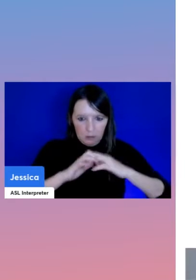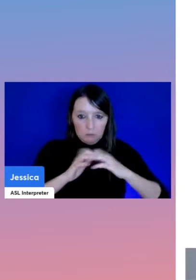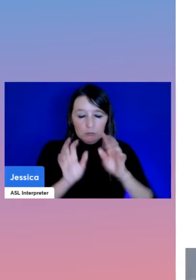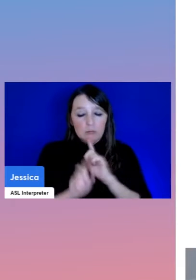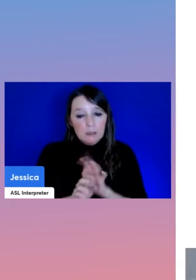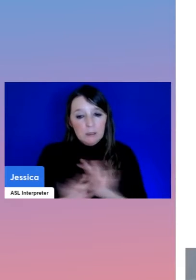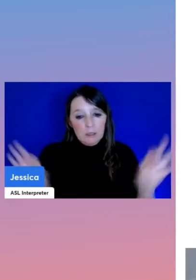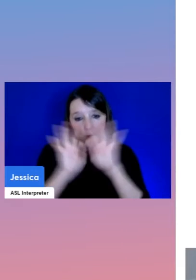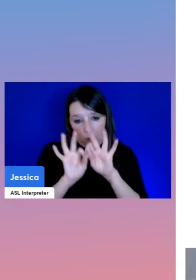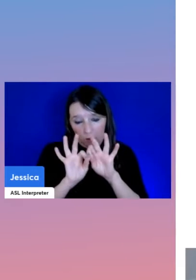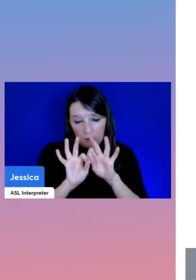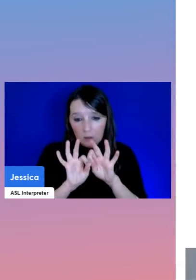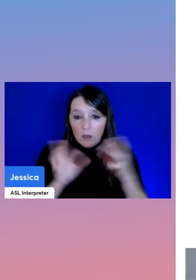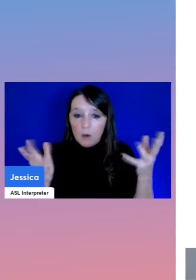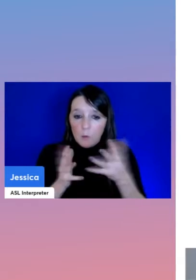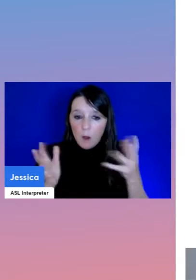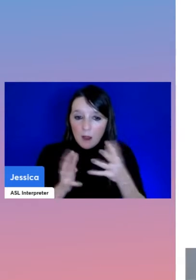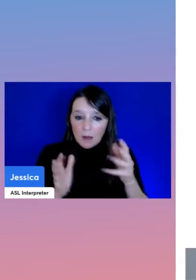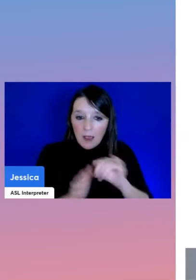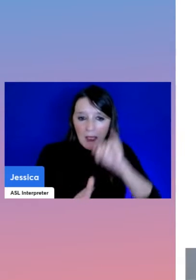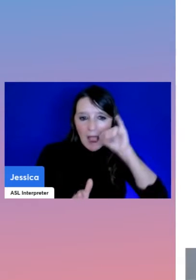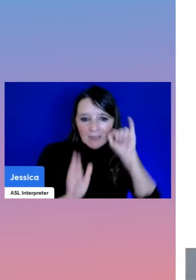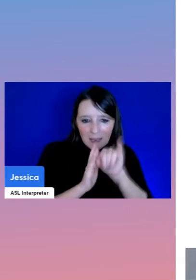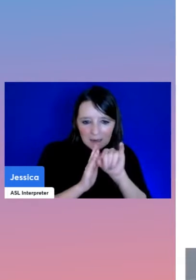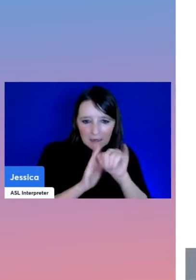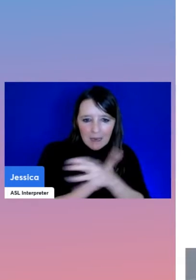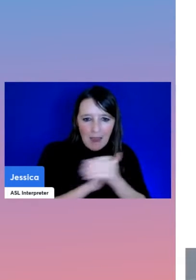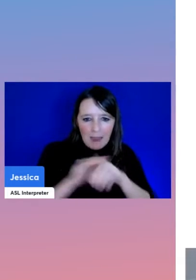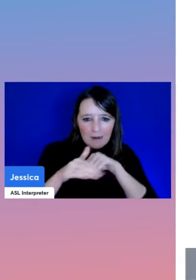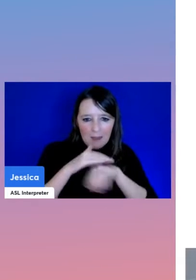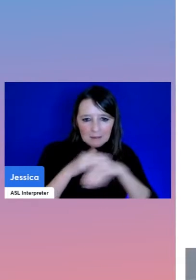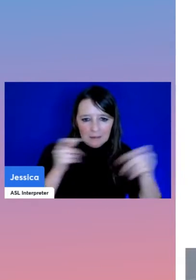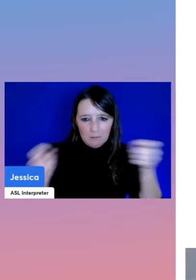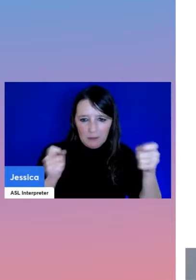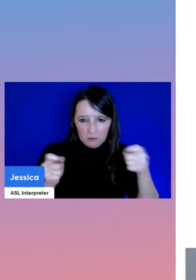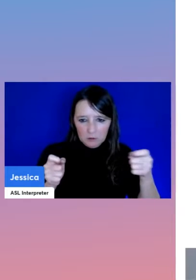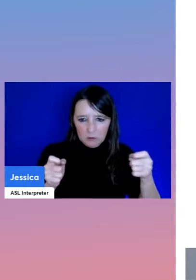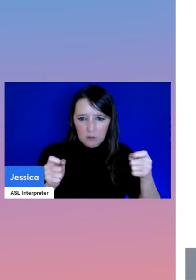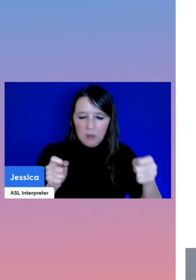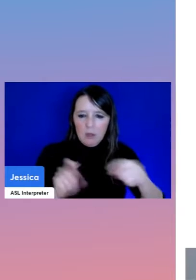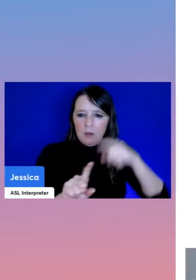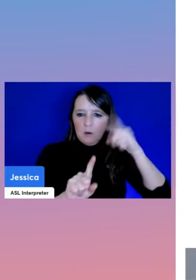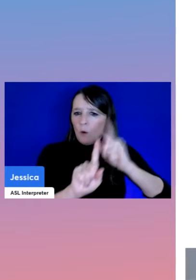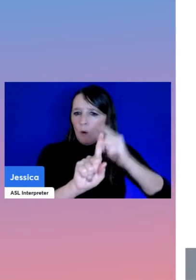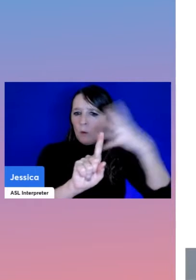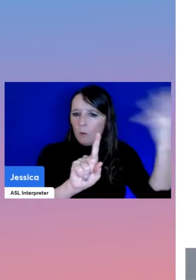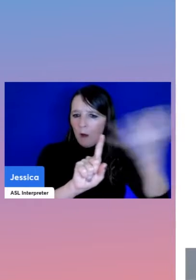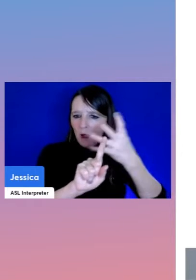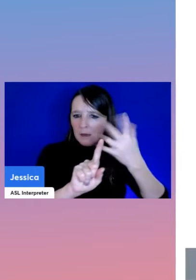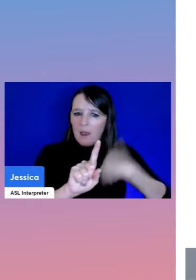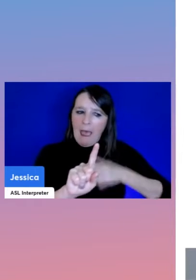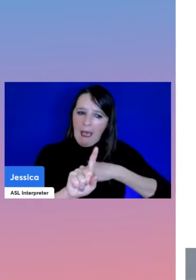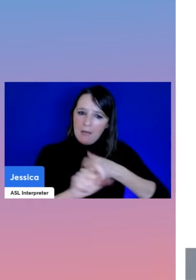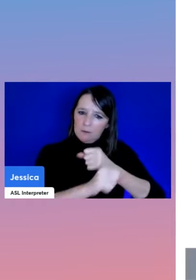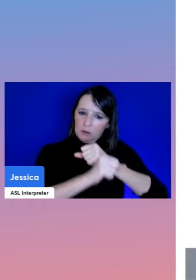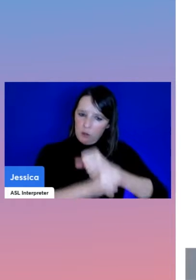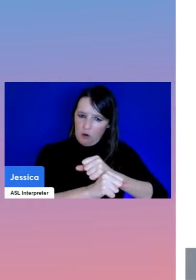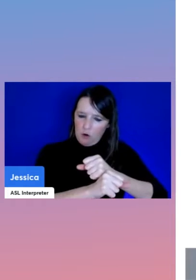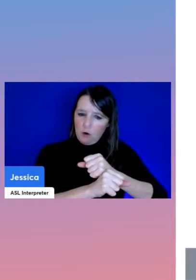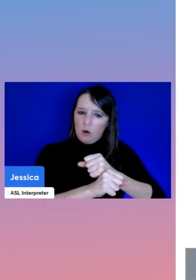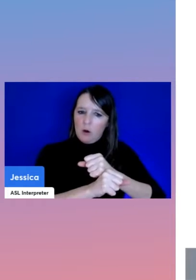of identity and access management, offering a secure and efficient pathway for authentication